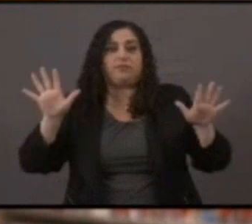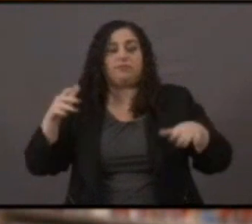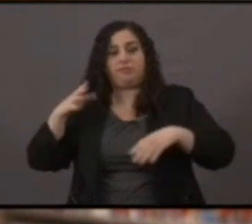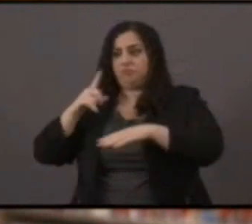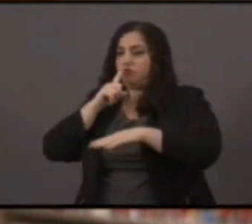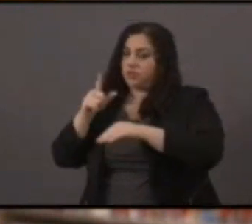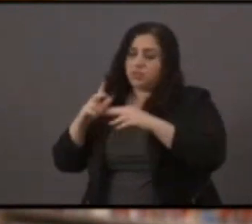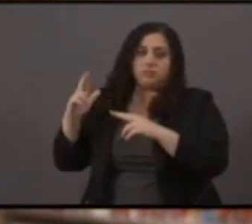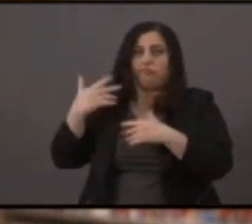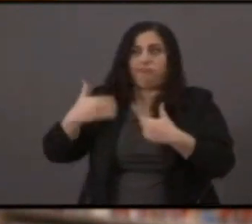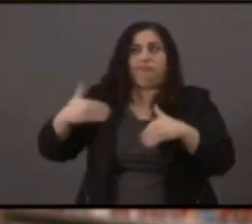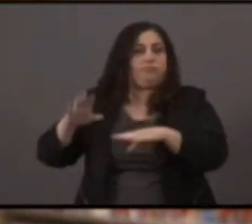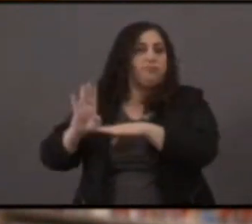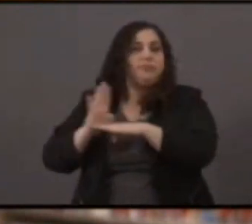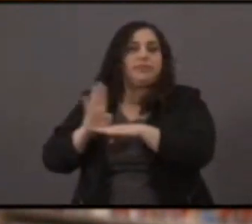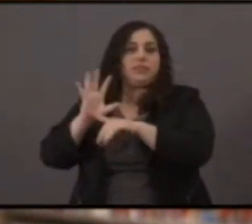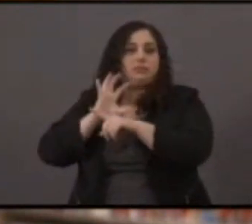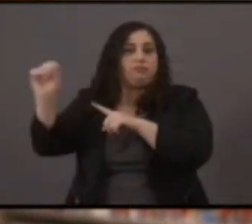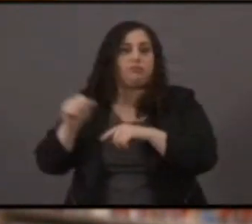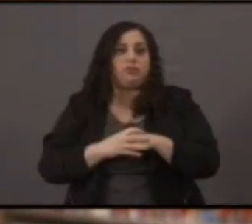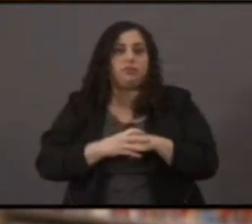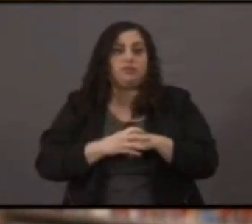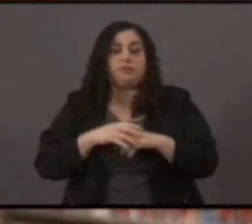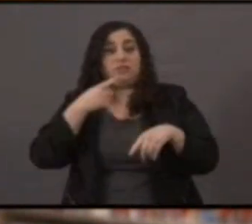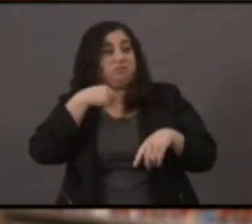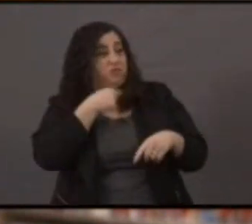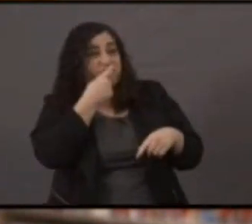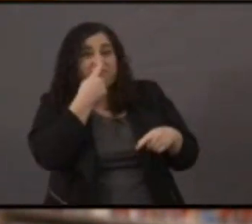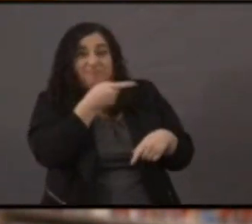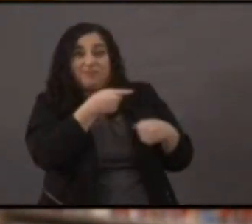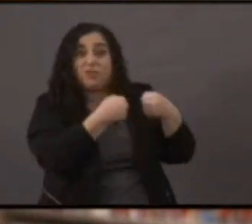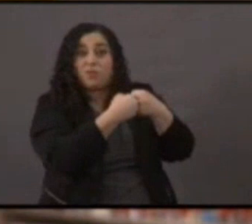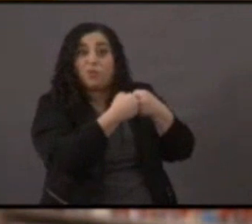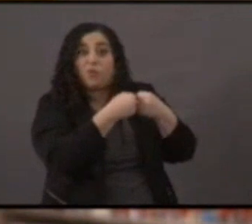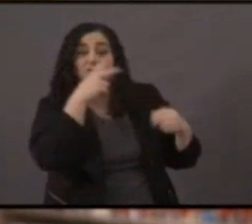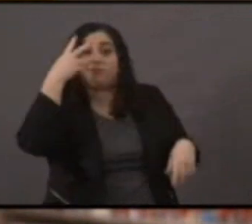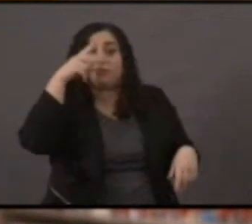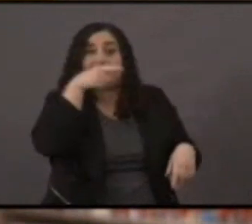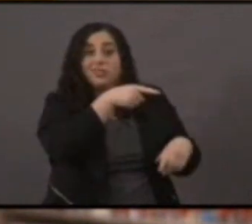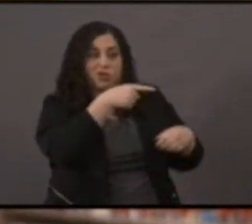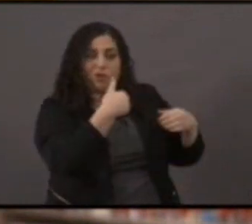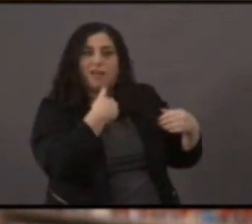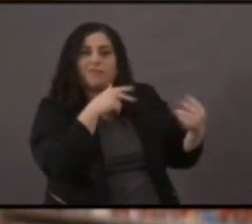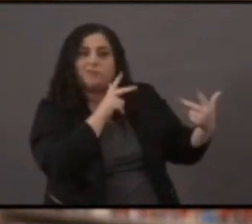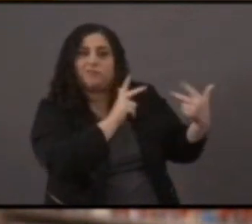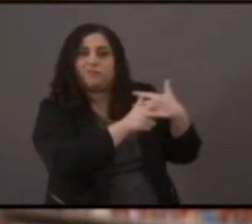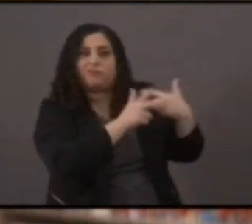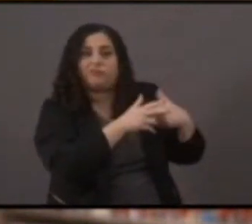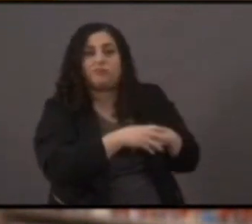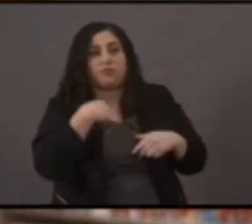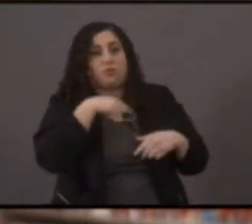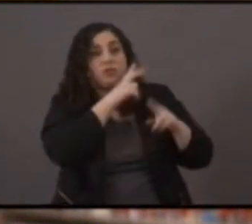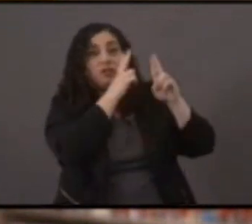It is just one freeway exit from the U.S.-Mexico border, and it was built to honor how cultures merge in our